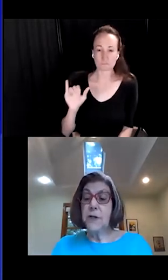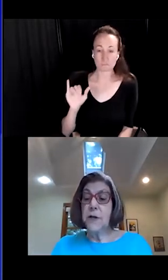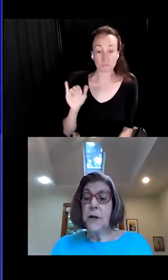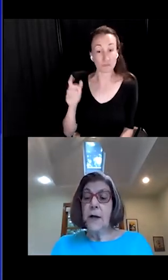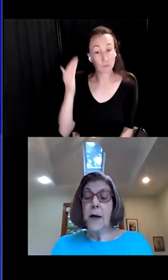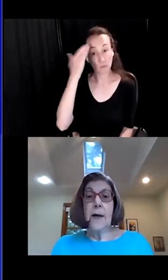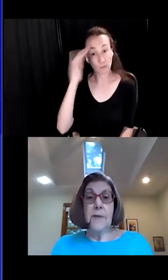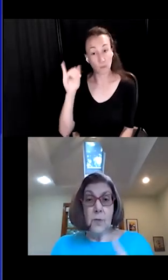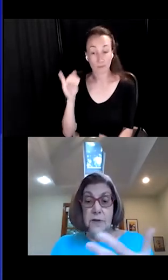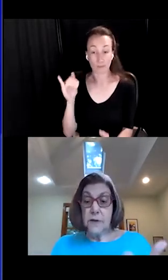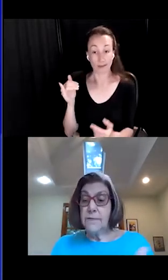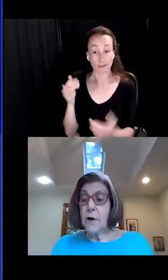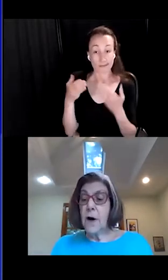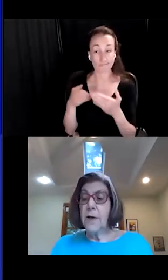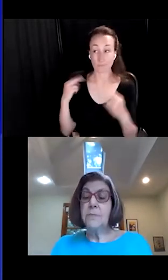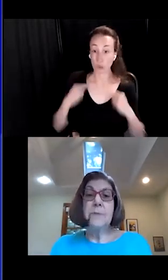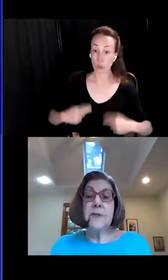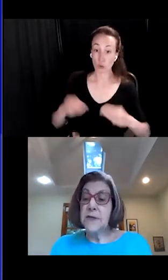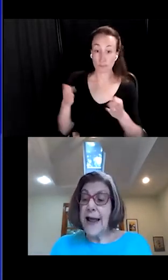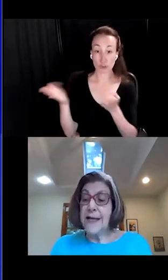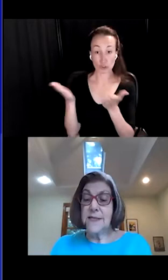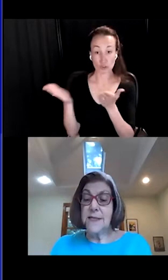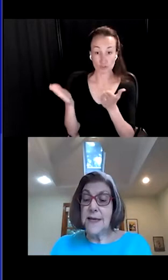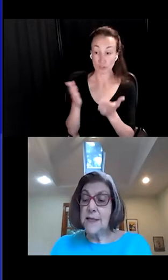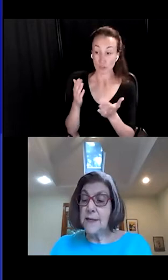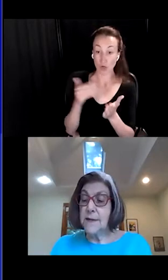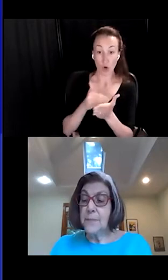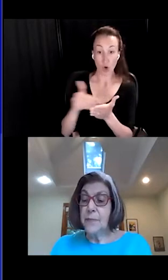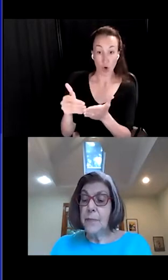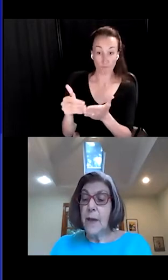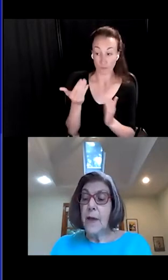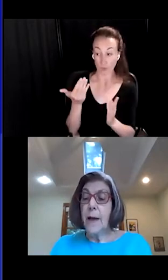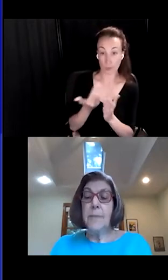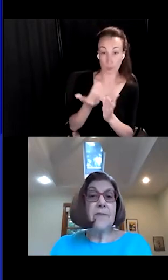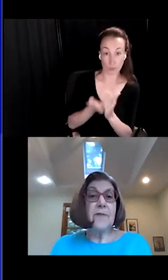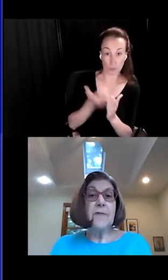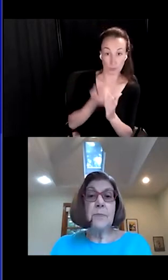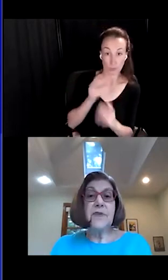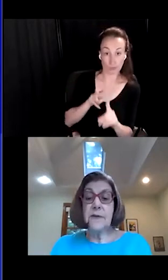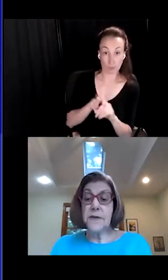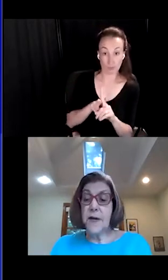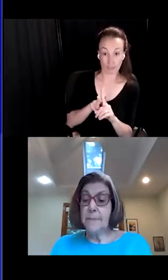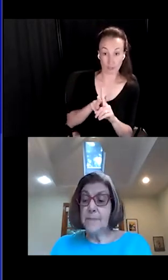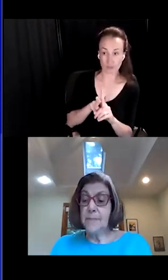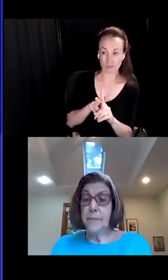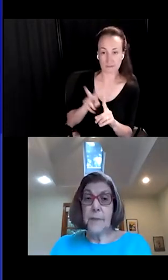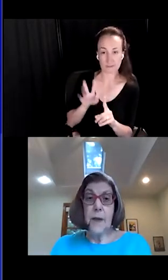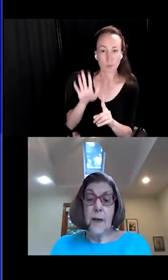innovations that we deliver are implemented as intended about 50% of the